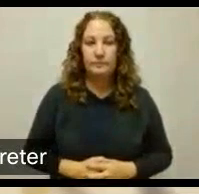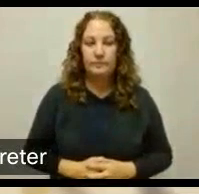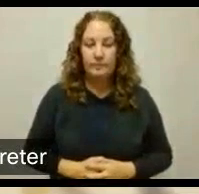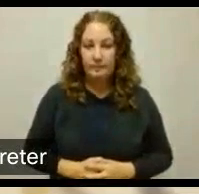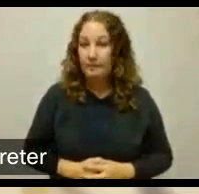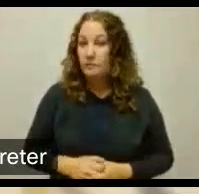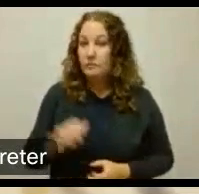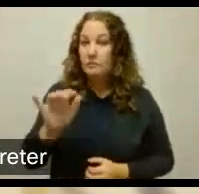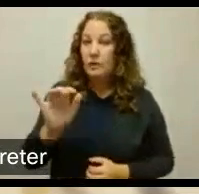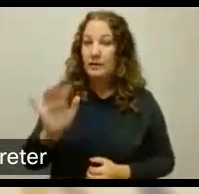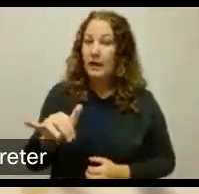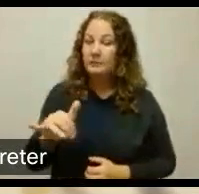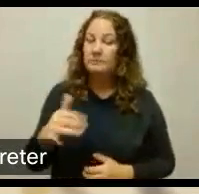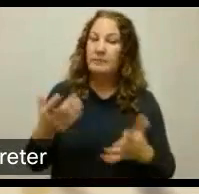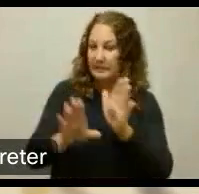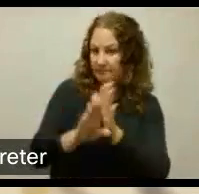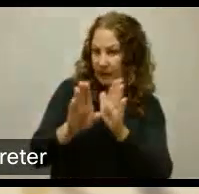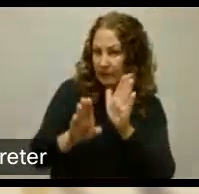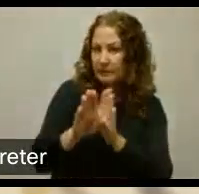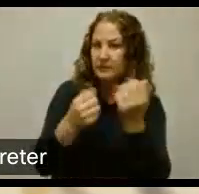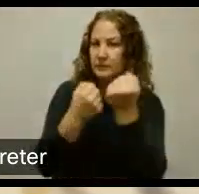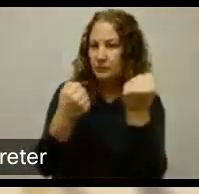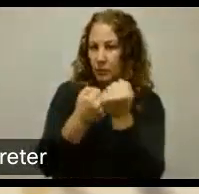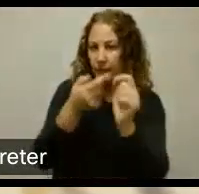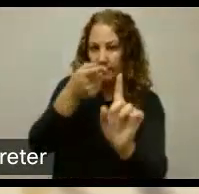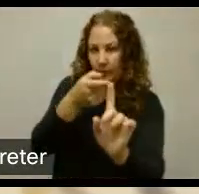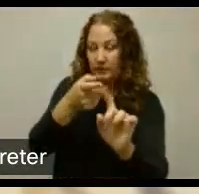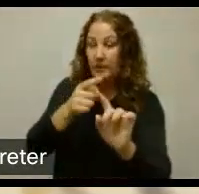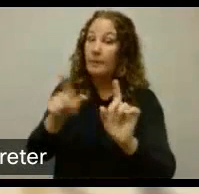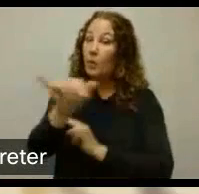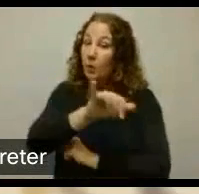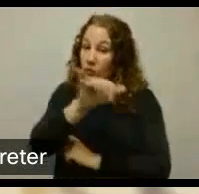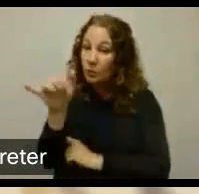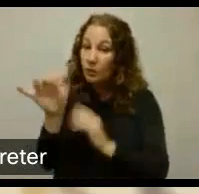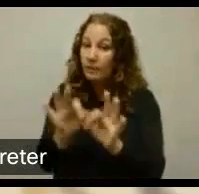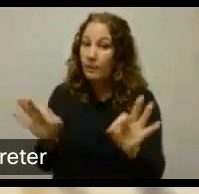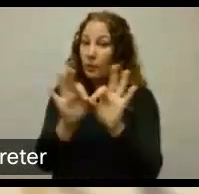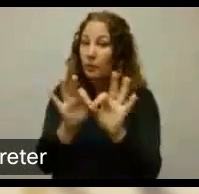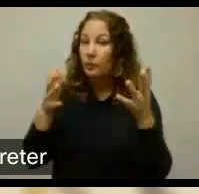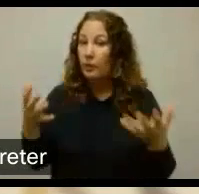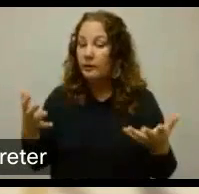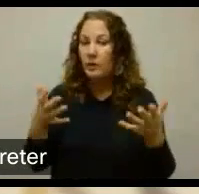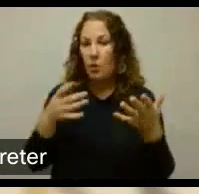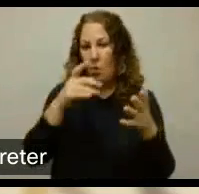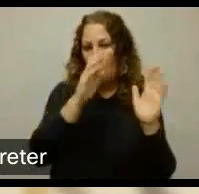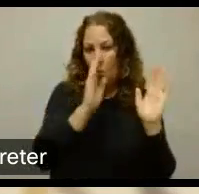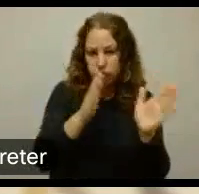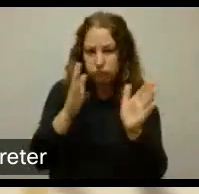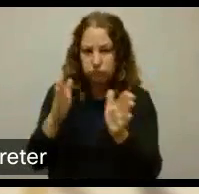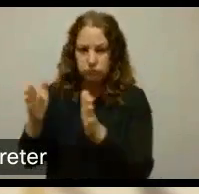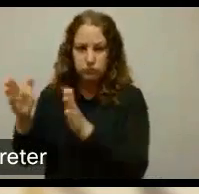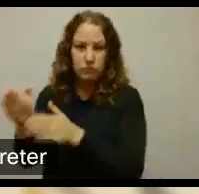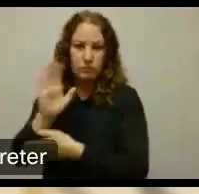So that was the development of your supporting point. But it's also important to note the organization of